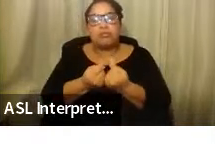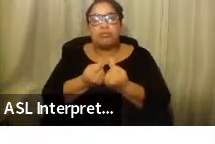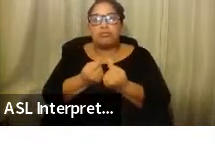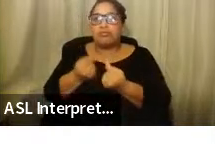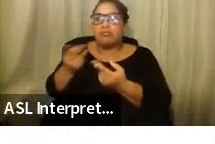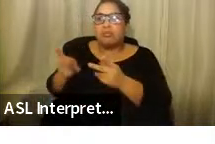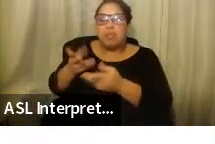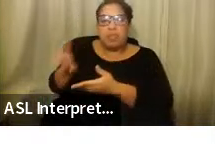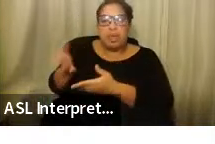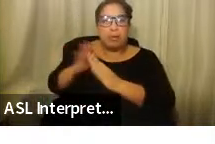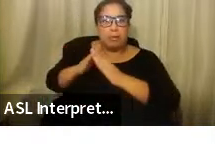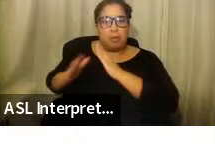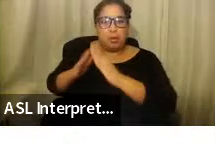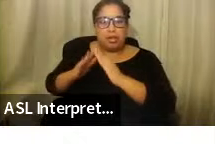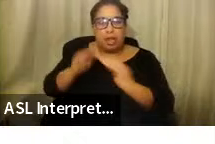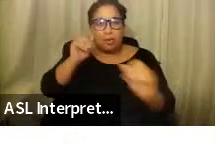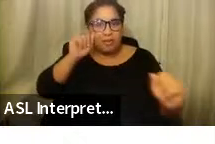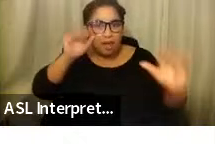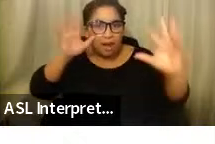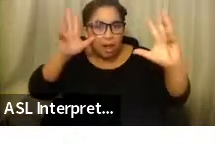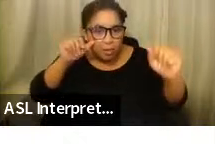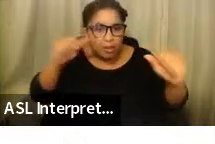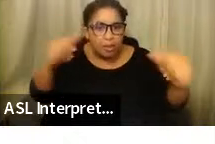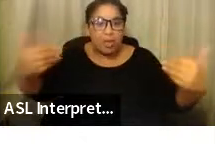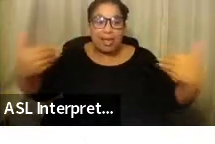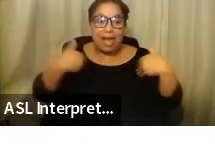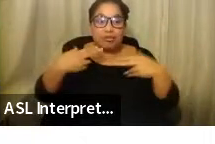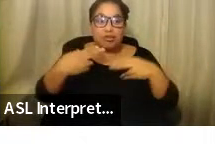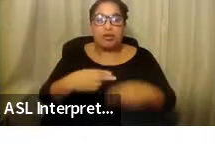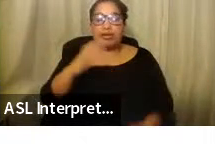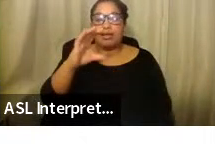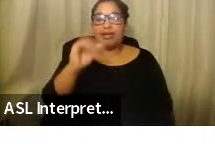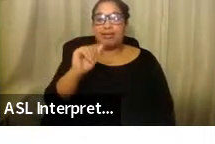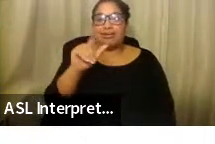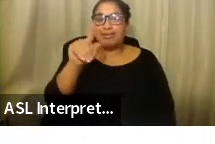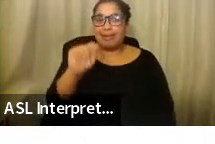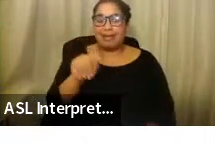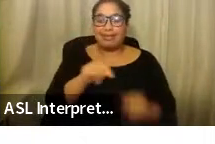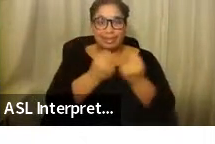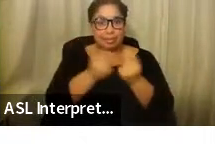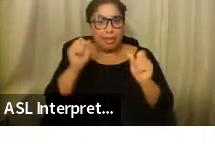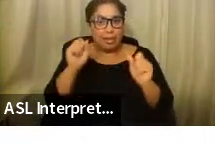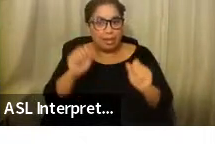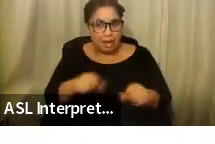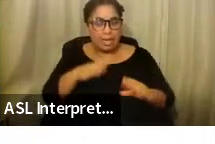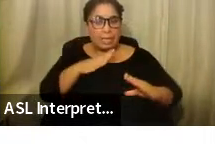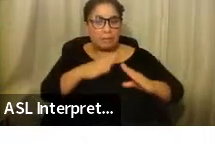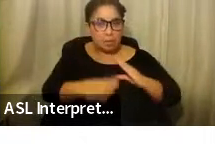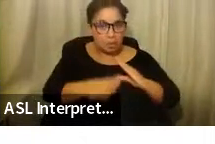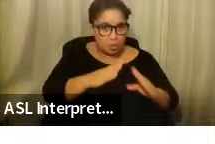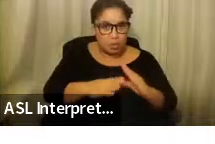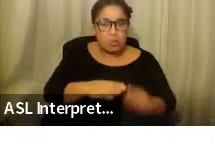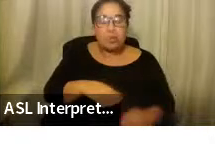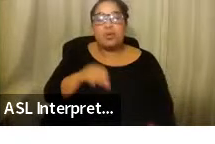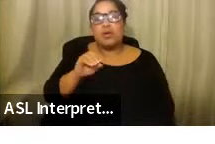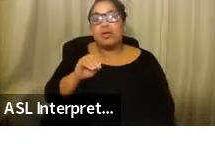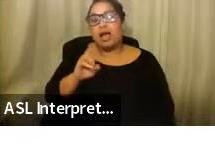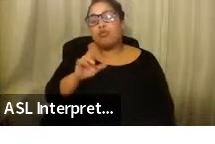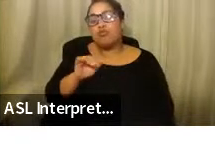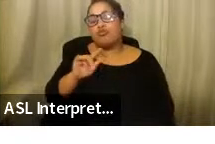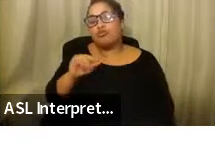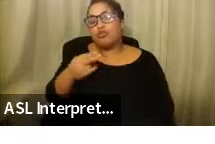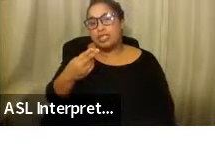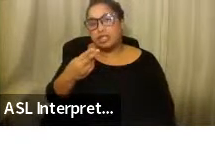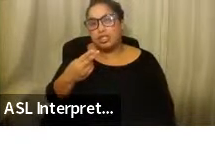be phenomenal. And we have a CAT team now that can do that, community outreach, to